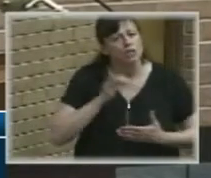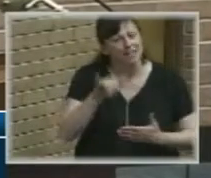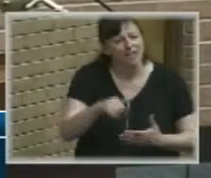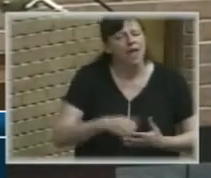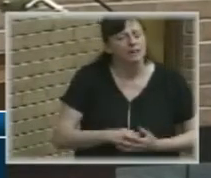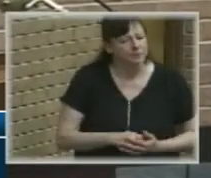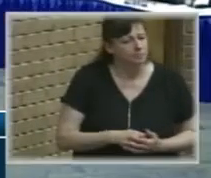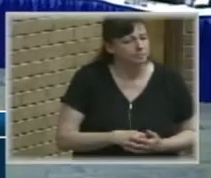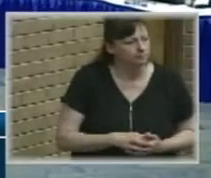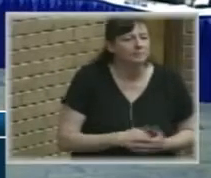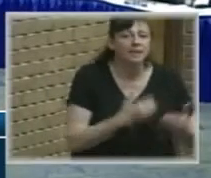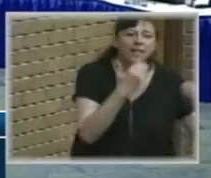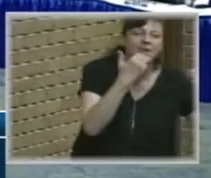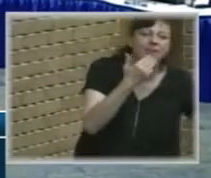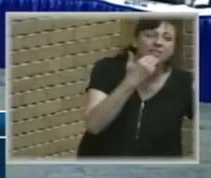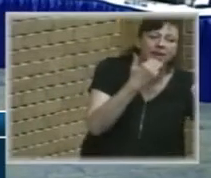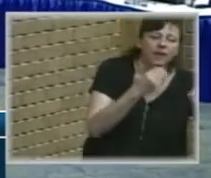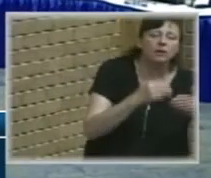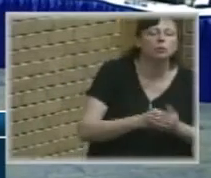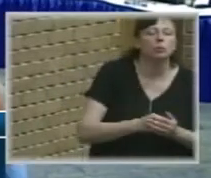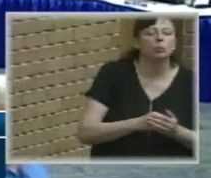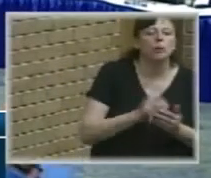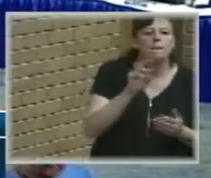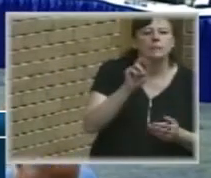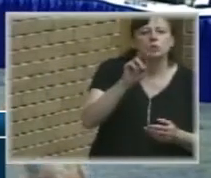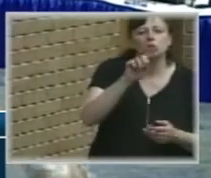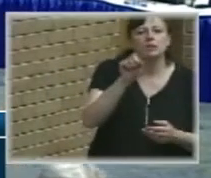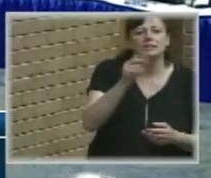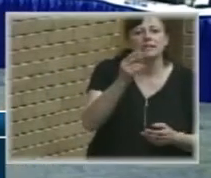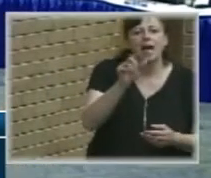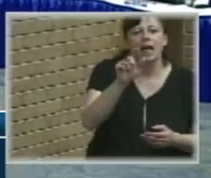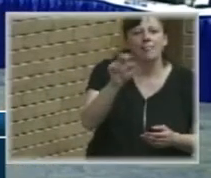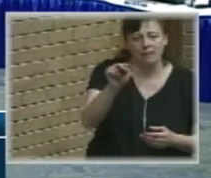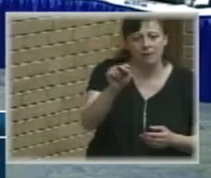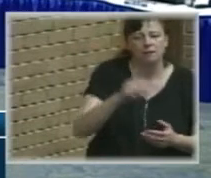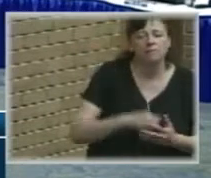Thank you, guys. Thank you so much. Thank you, Mr. Zoglin, and we will add,